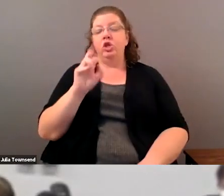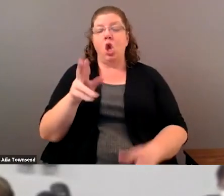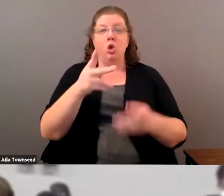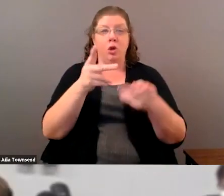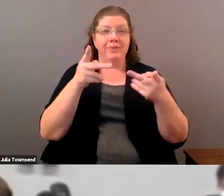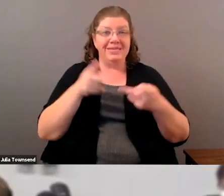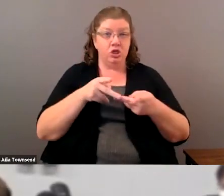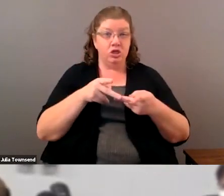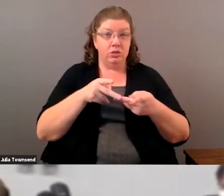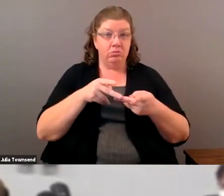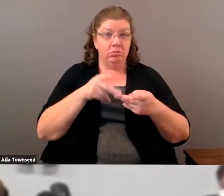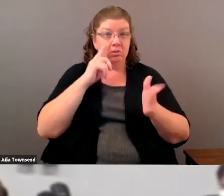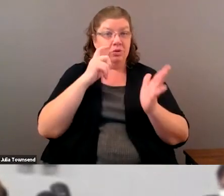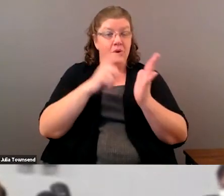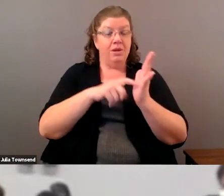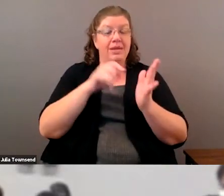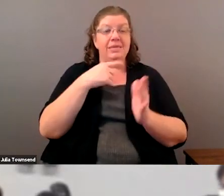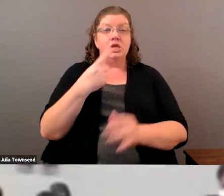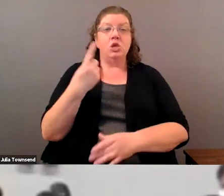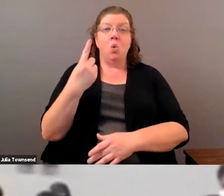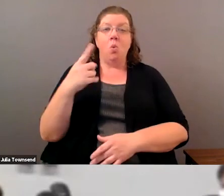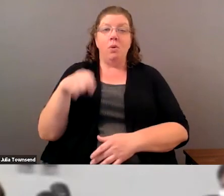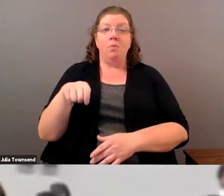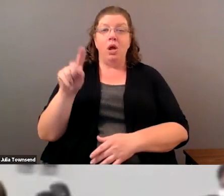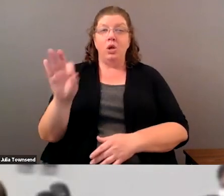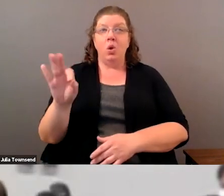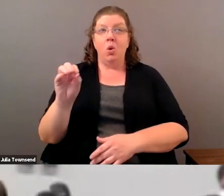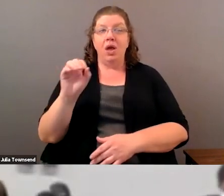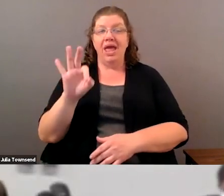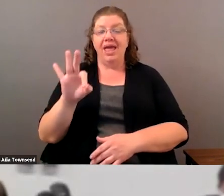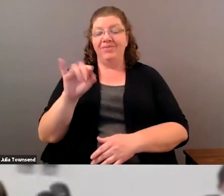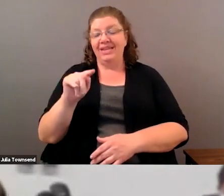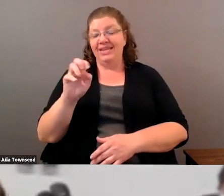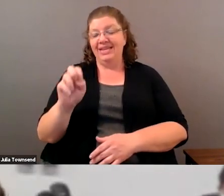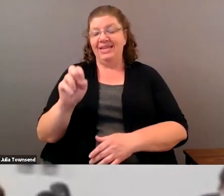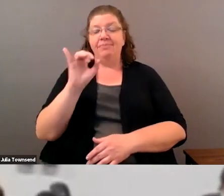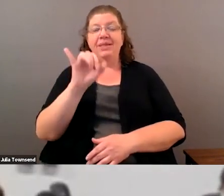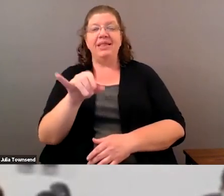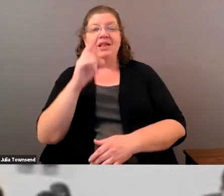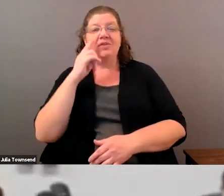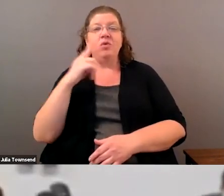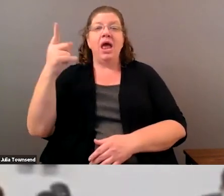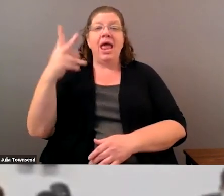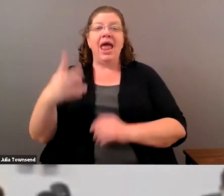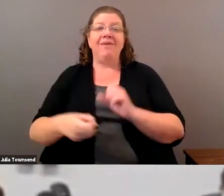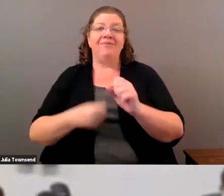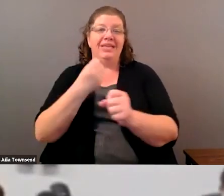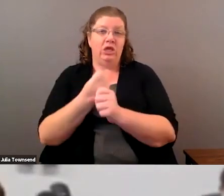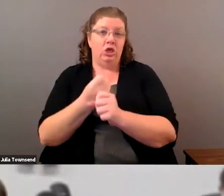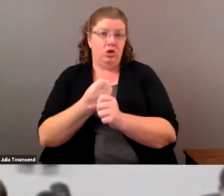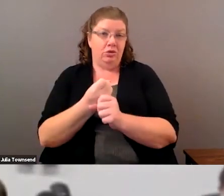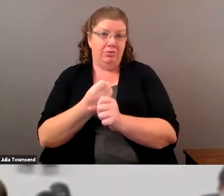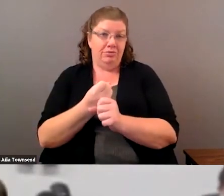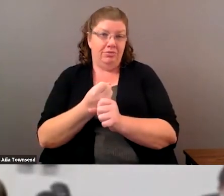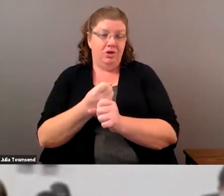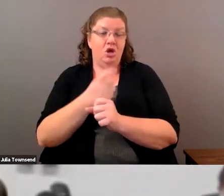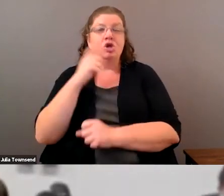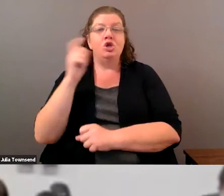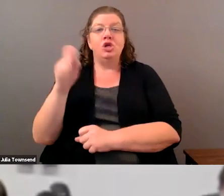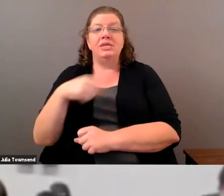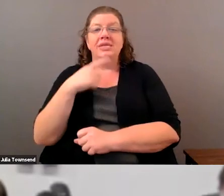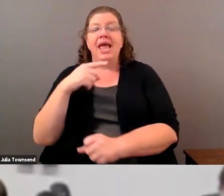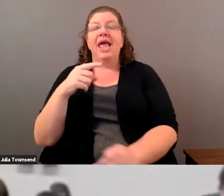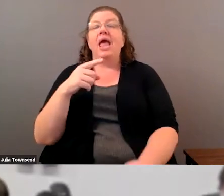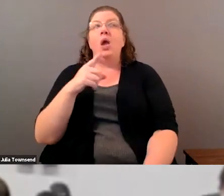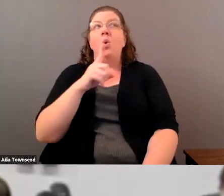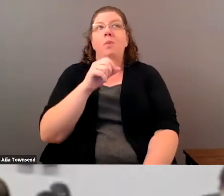there. That does say 1.0 FTE, but I wanted to point out that that is for a half a year. So it really should say 1.0 for half